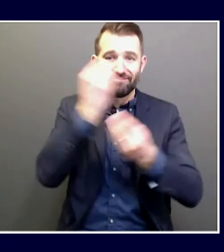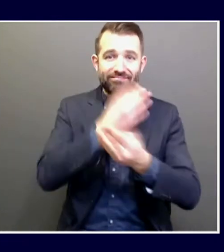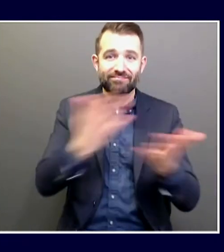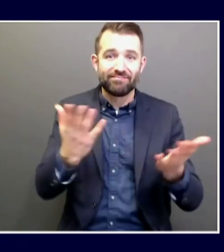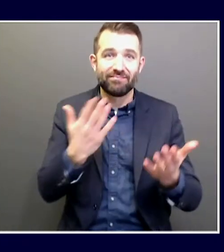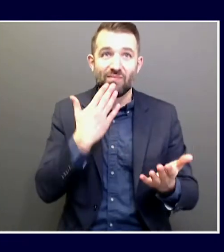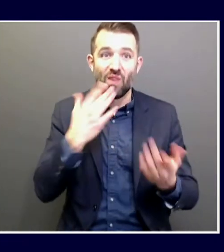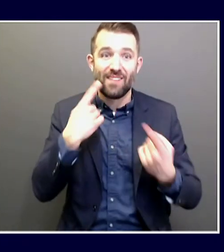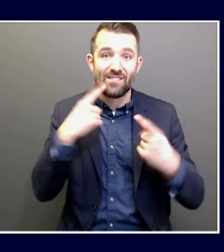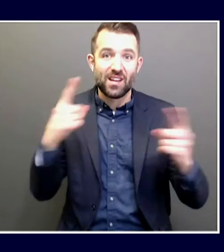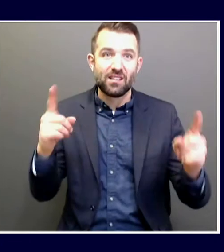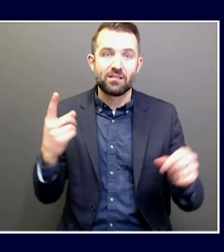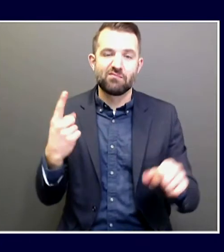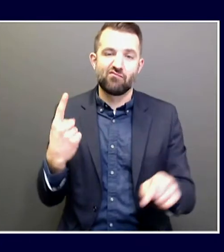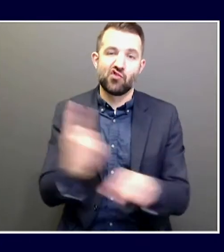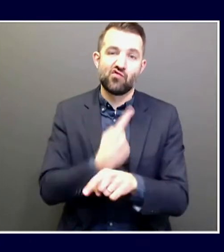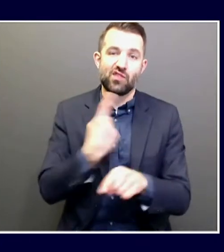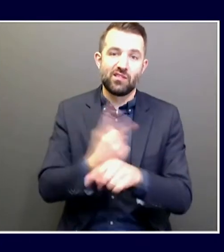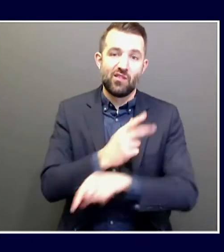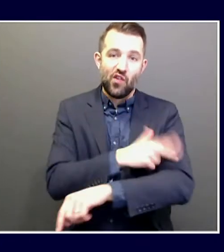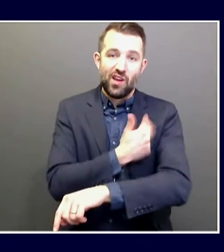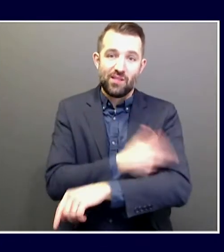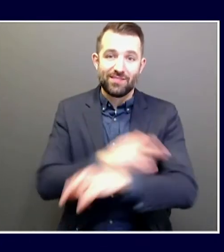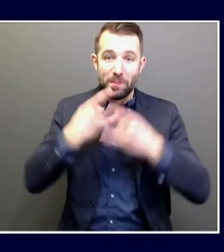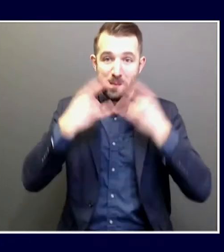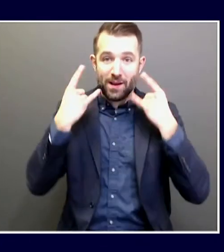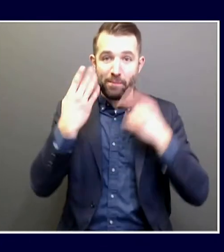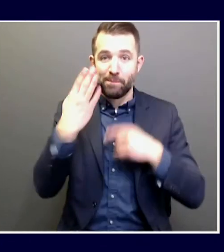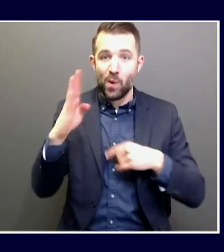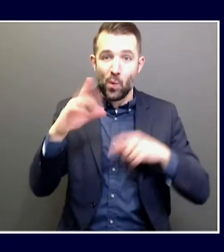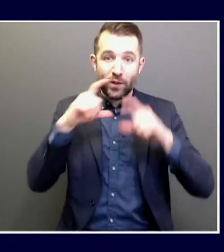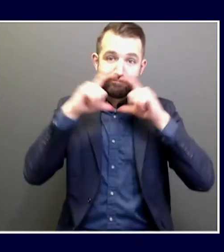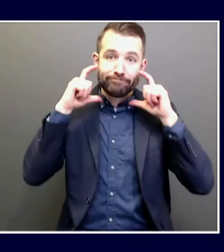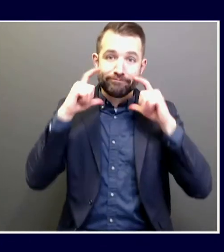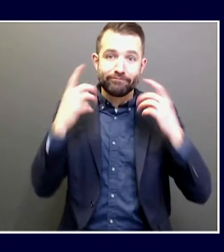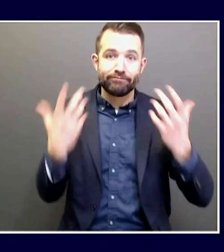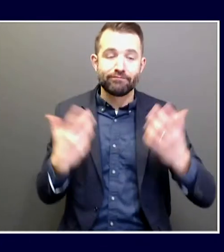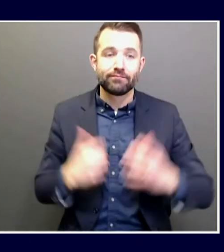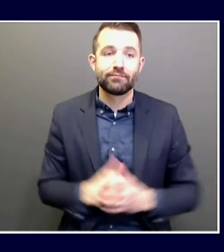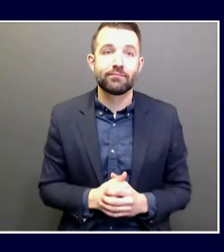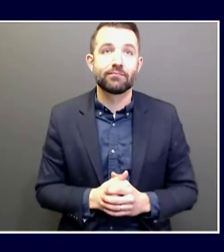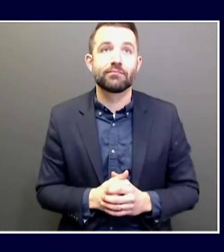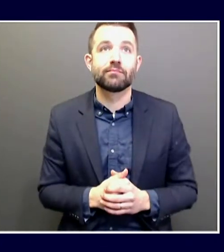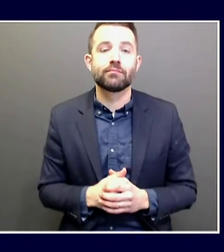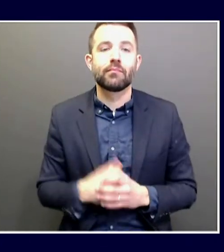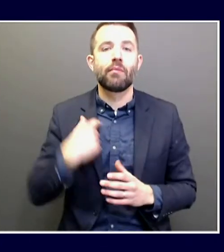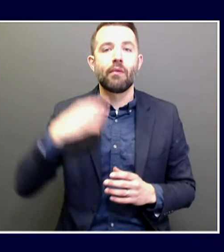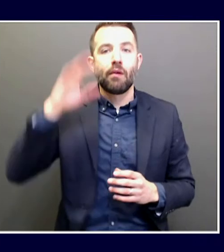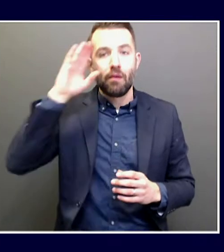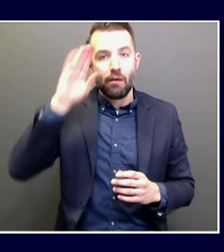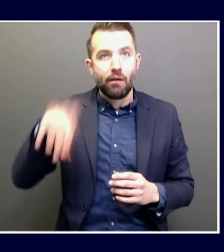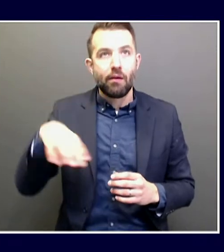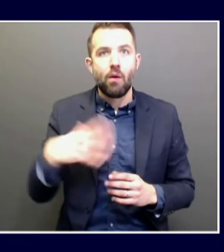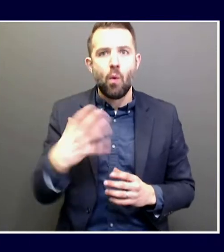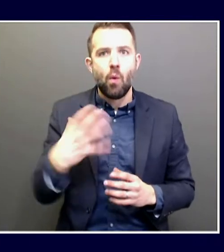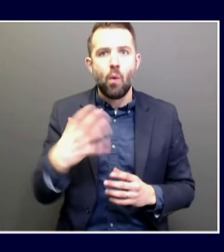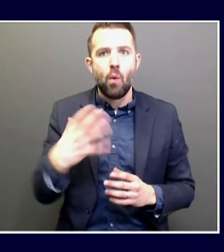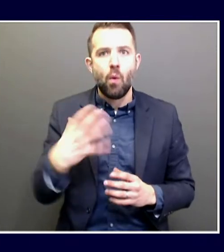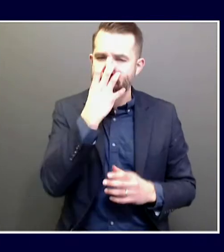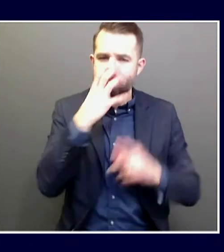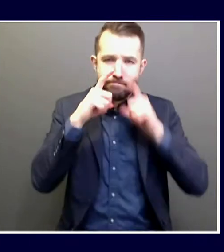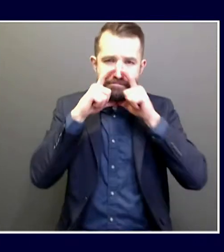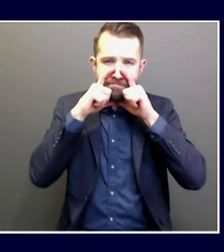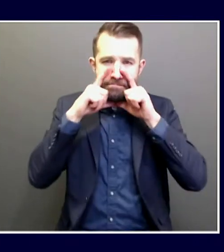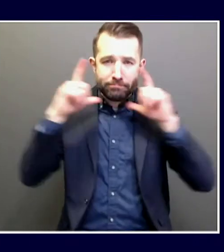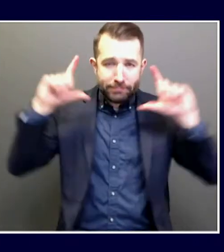If folks want to upgrade beyond that, I understand where that instinct comes from, but good old-fashioned surgical masks remain